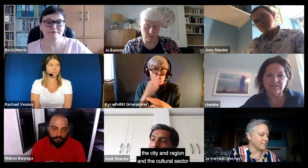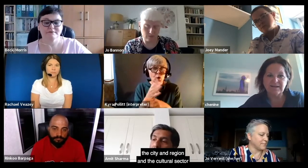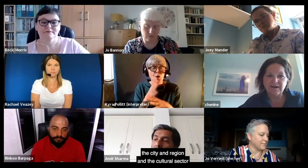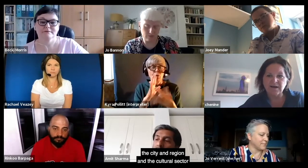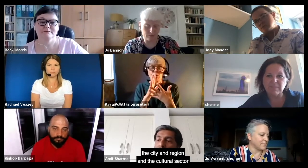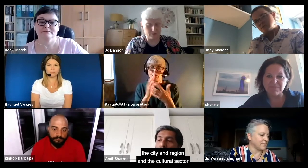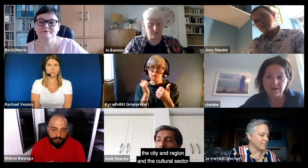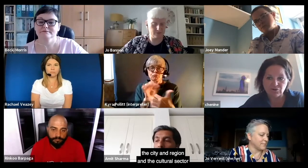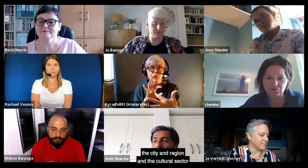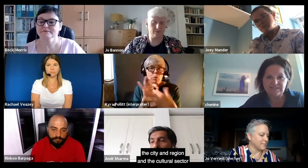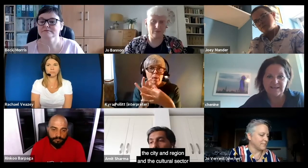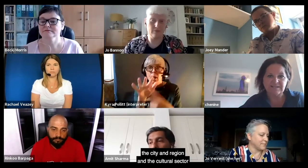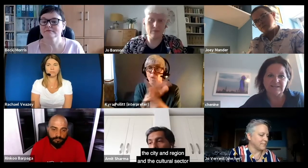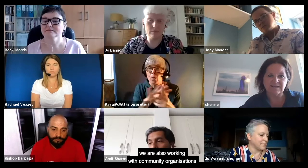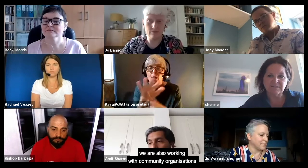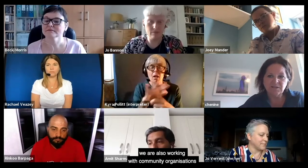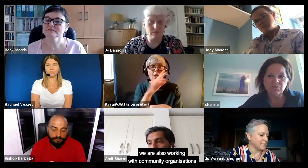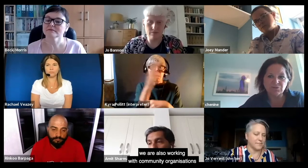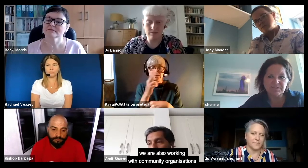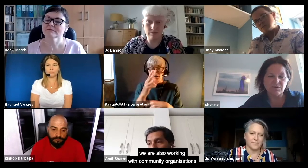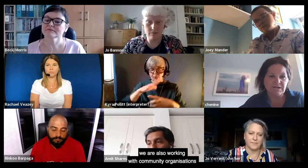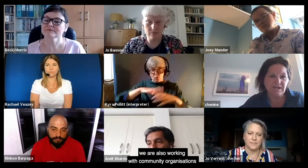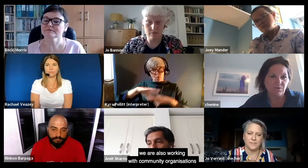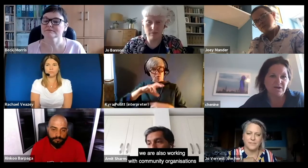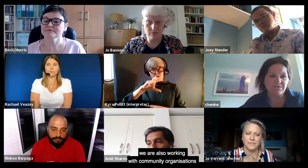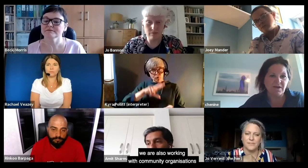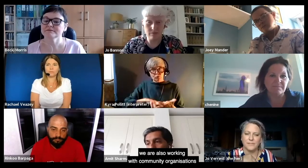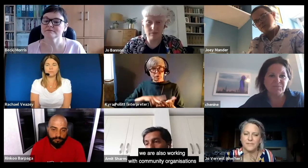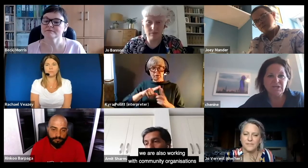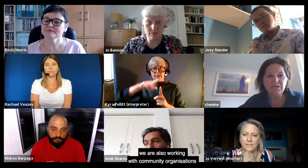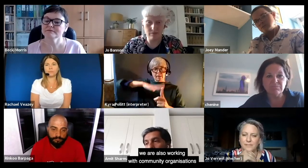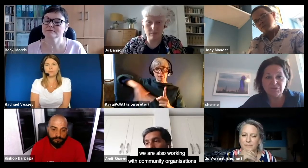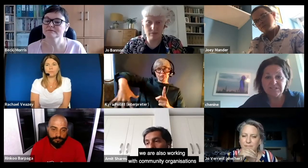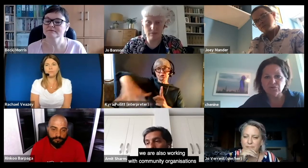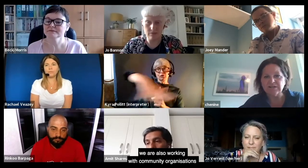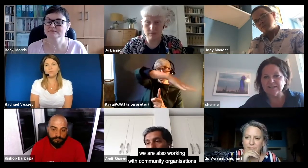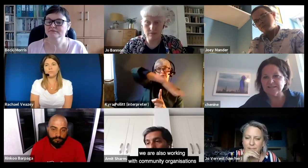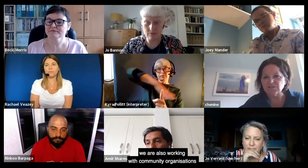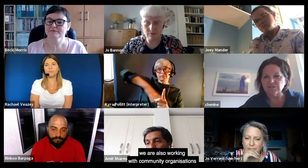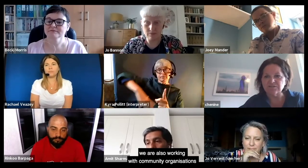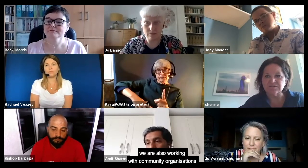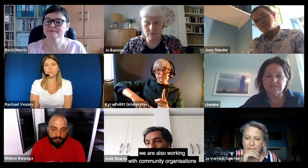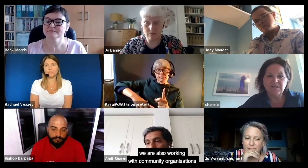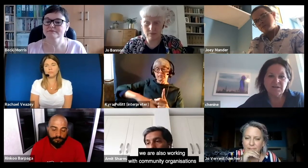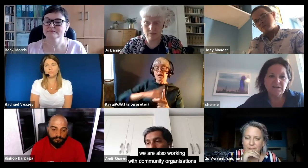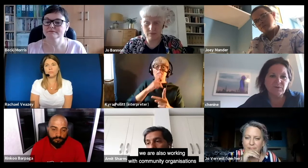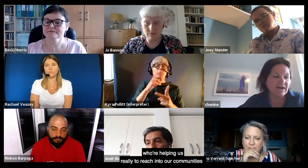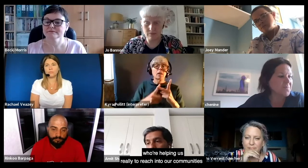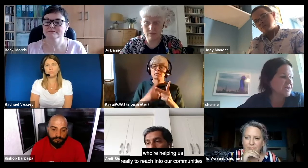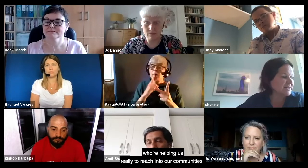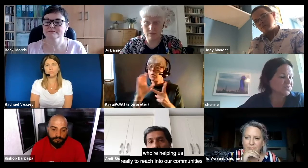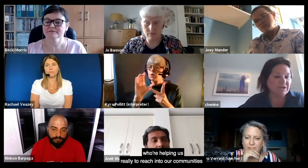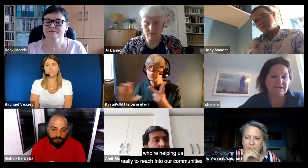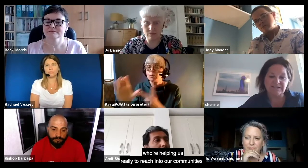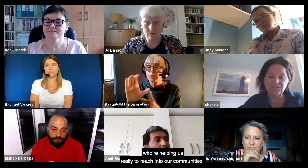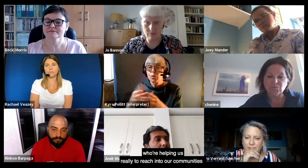region, and the cultural sector. We're also working with community organizations who are